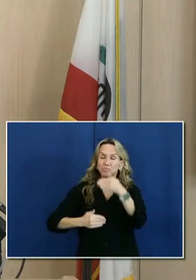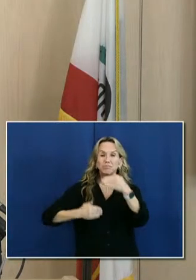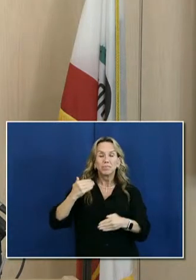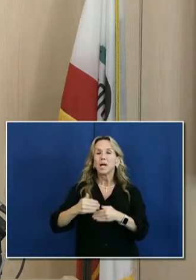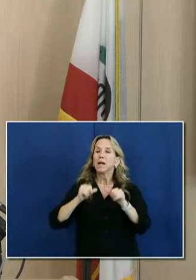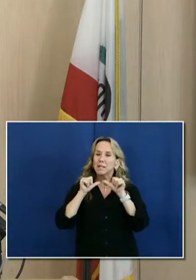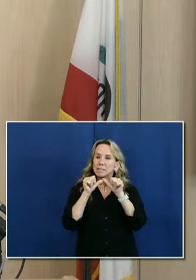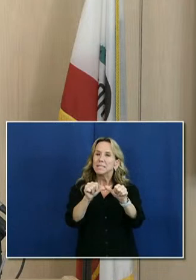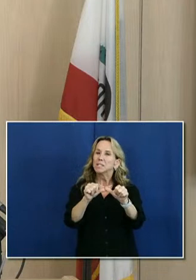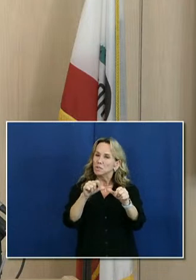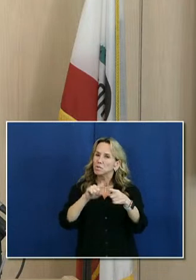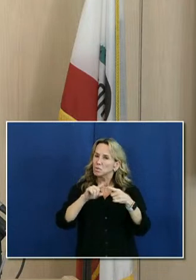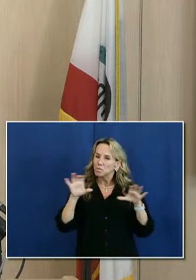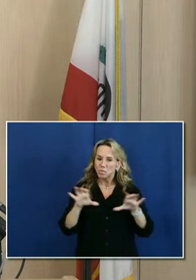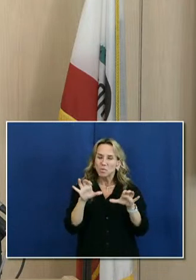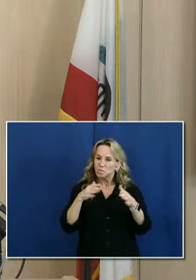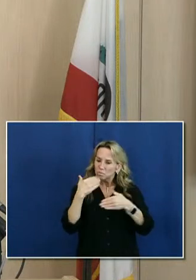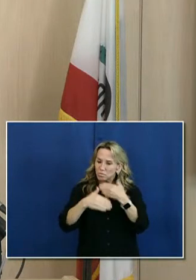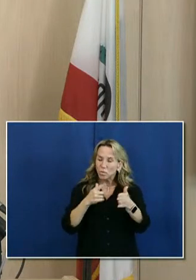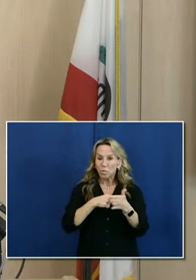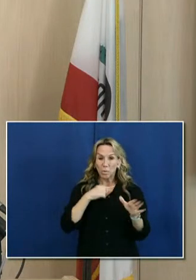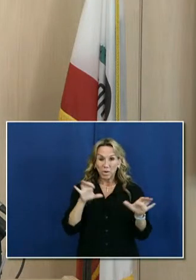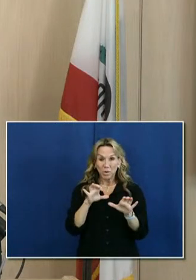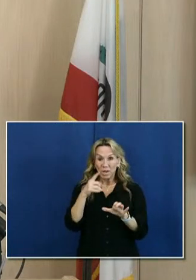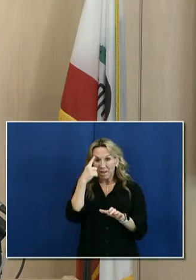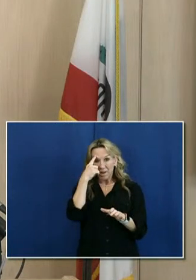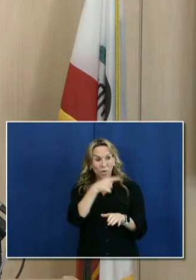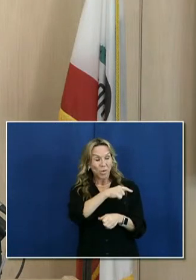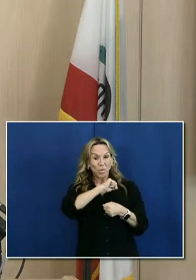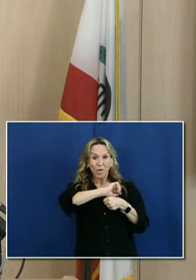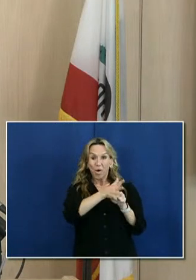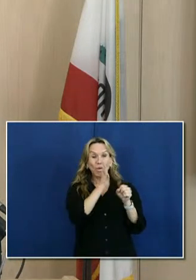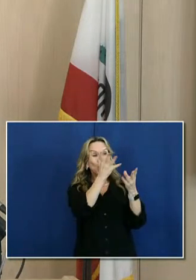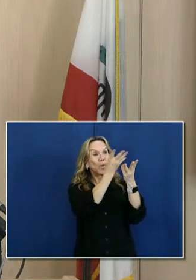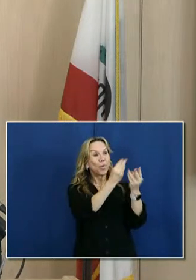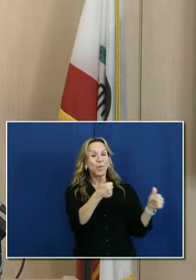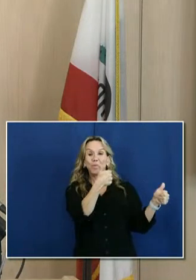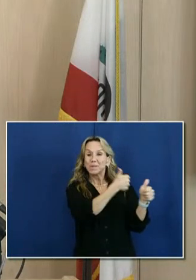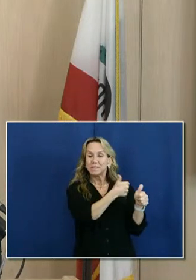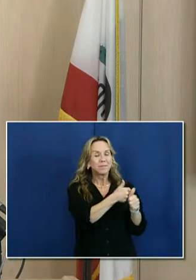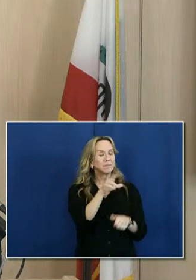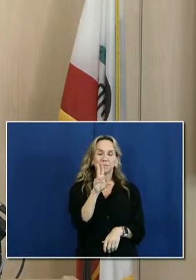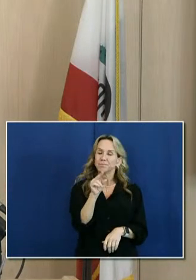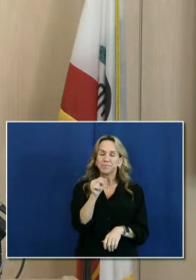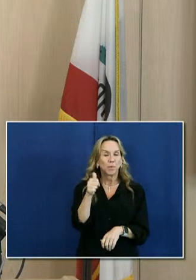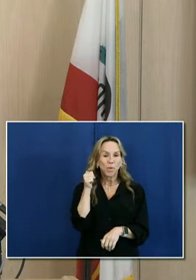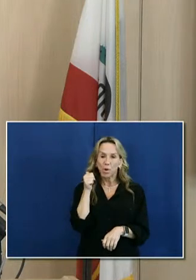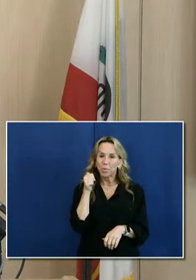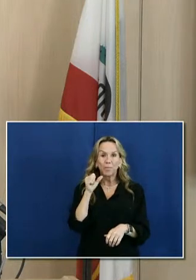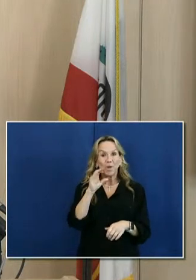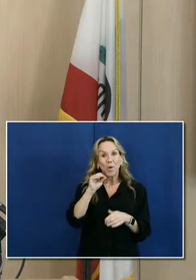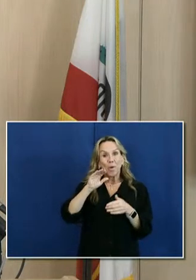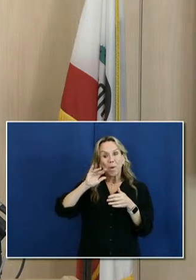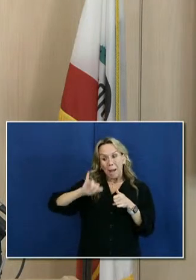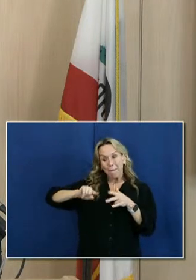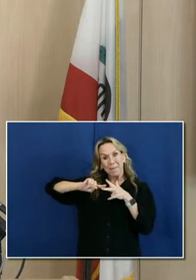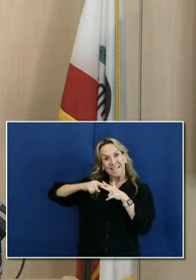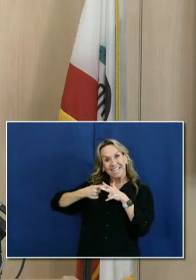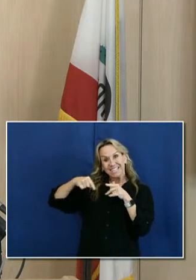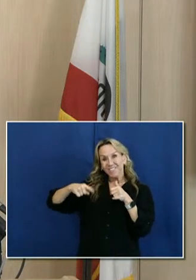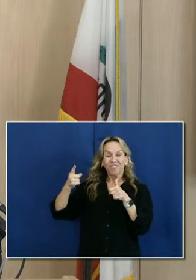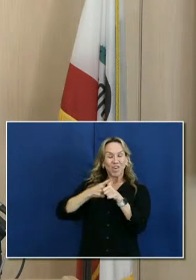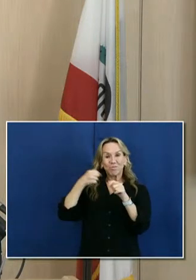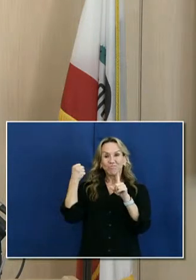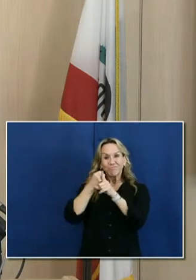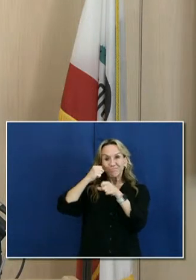work. This will not go away on its own. And so we have to find that same strength that we found early in the year